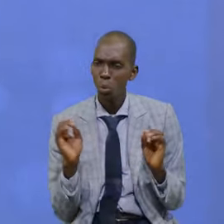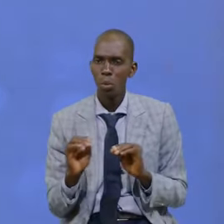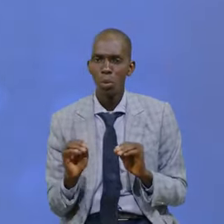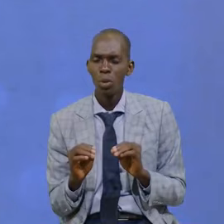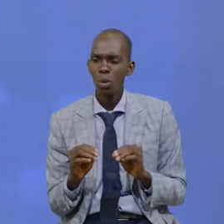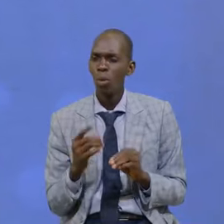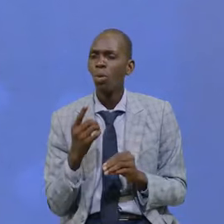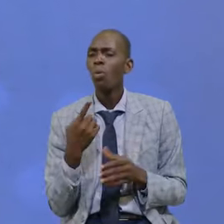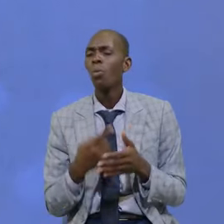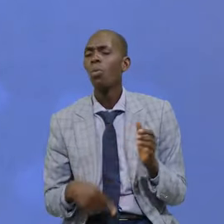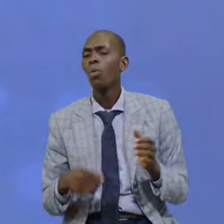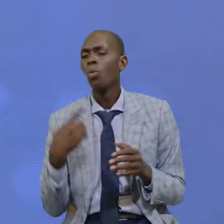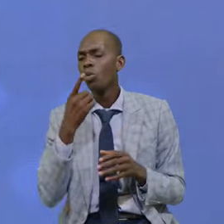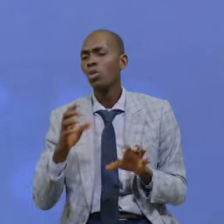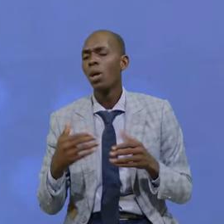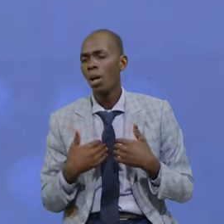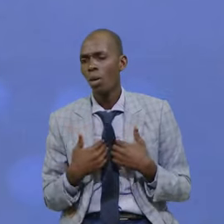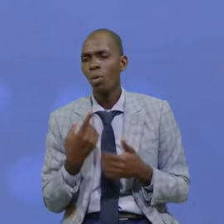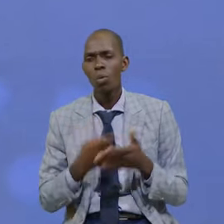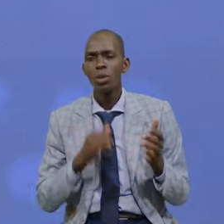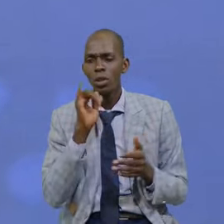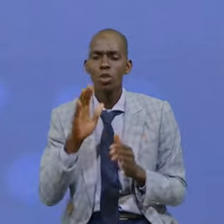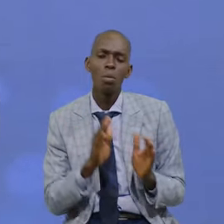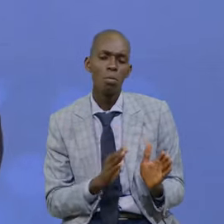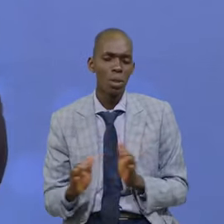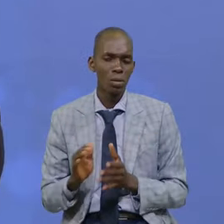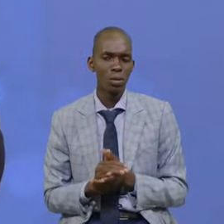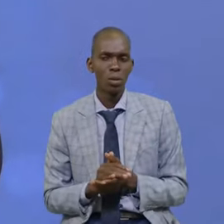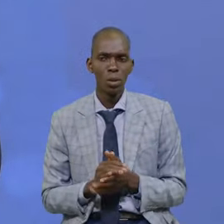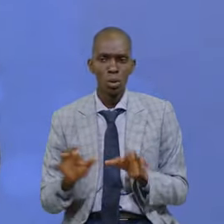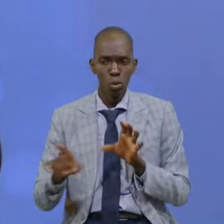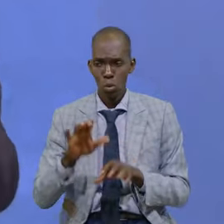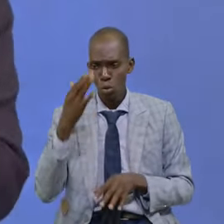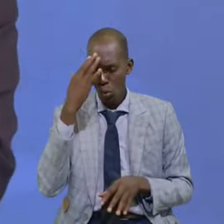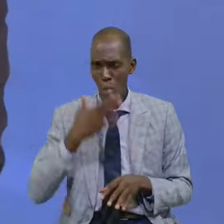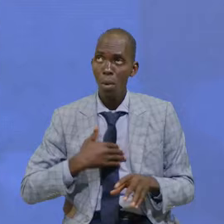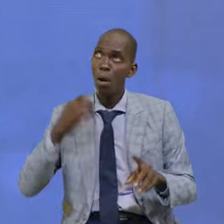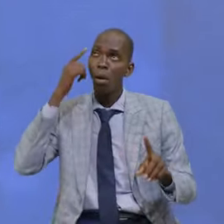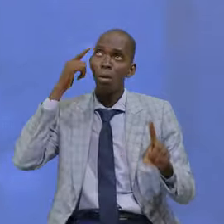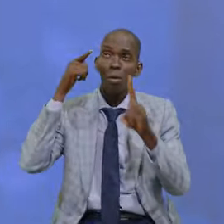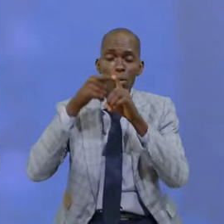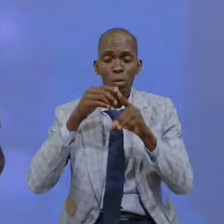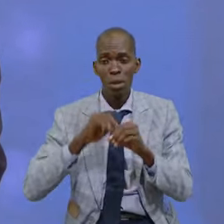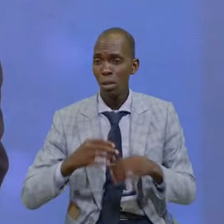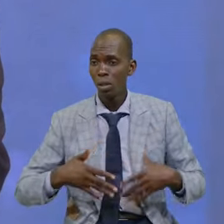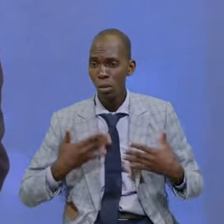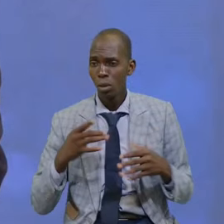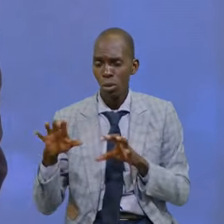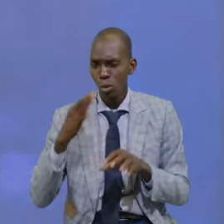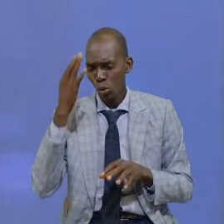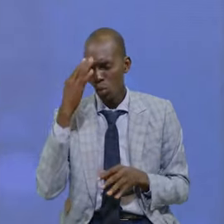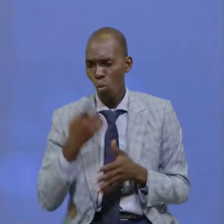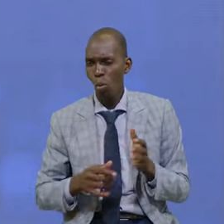have? What's your intention? Do you know my goal in life? Do you know my pursuit in